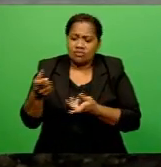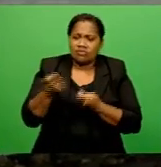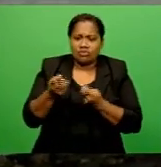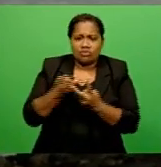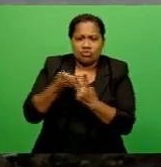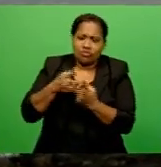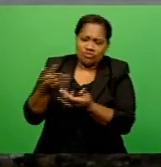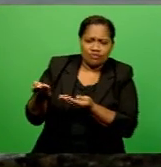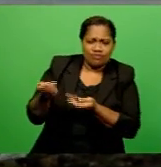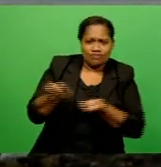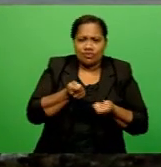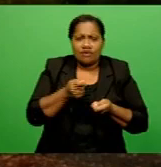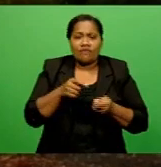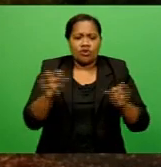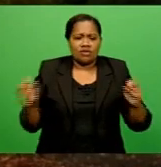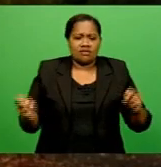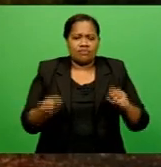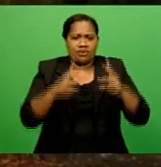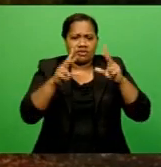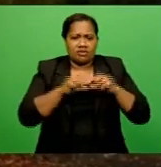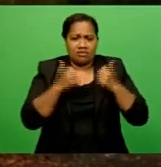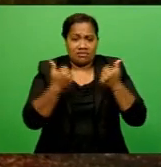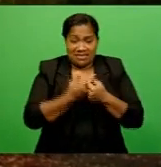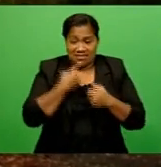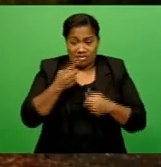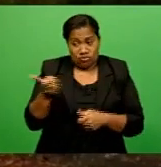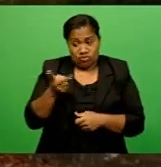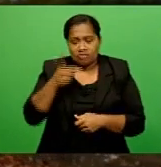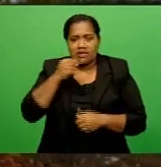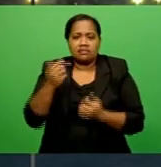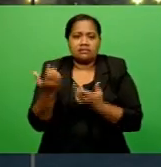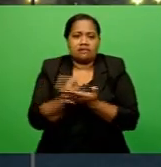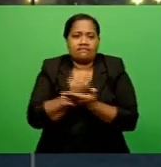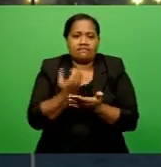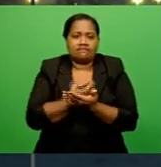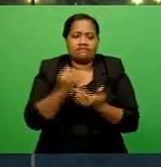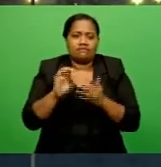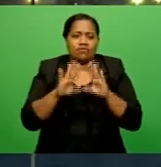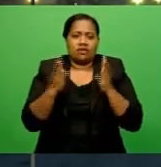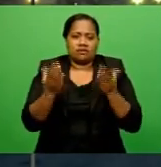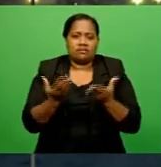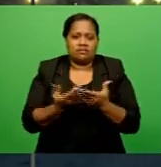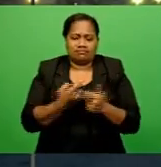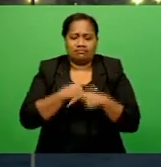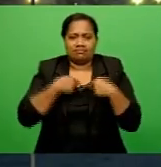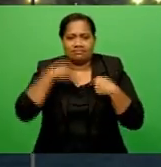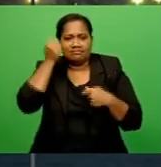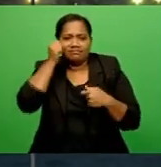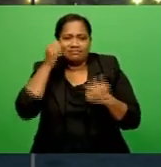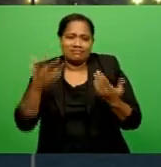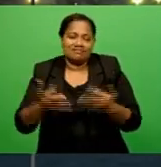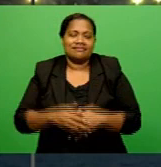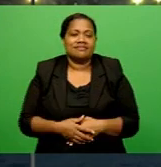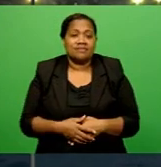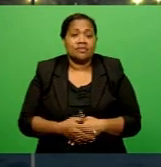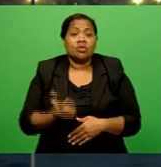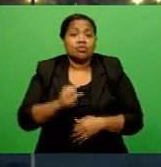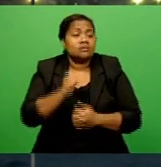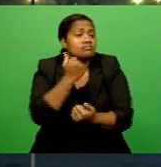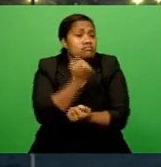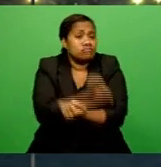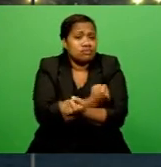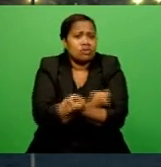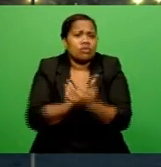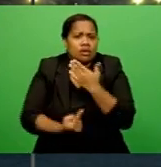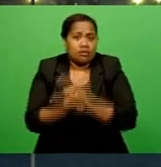the two leaders can save the planet as we know it. The use of drugs is becoming more prevalent in